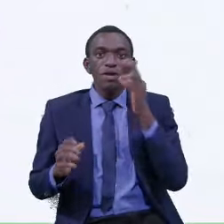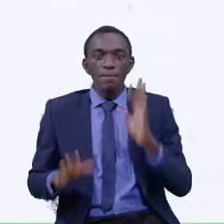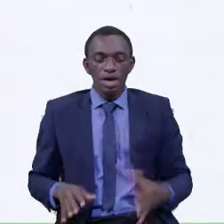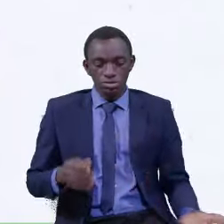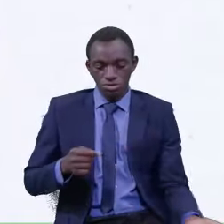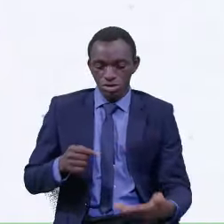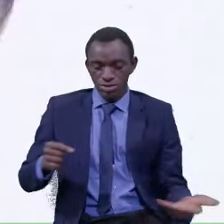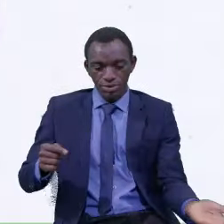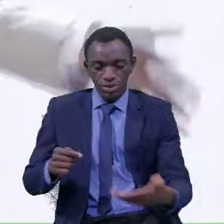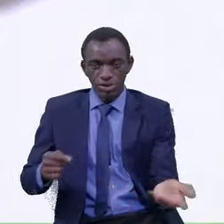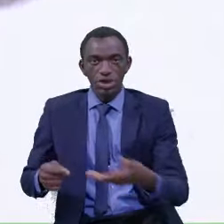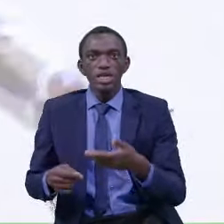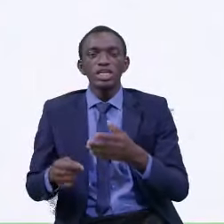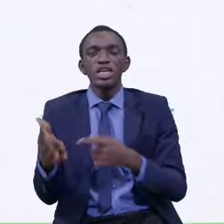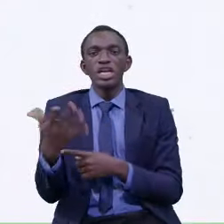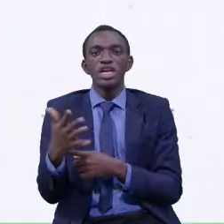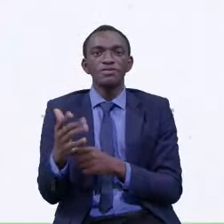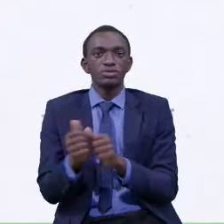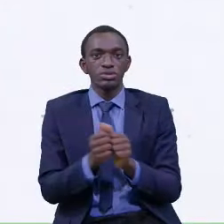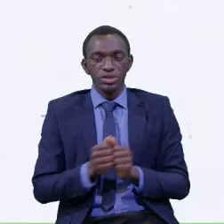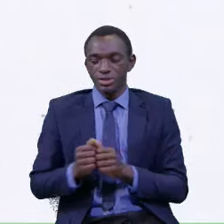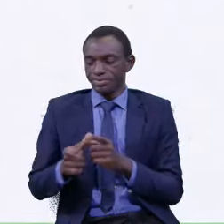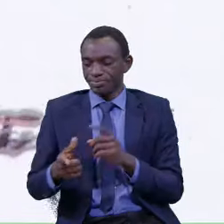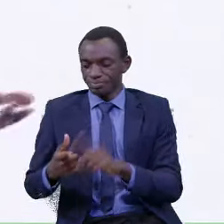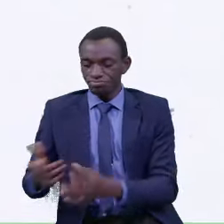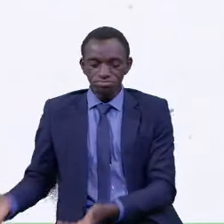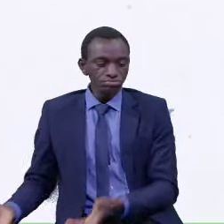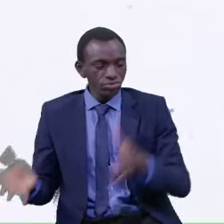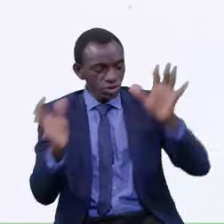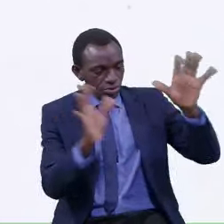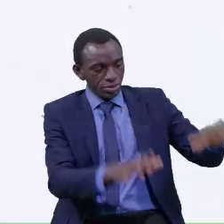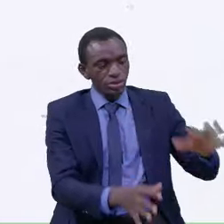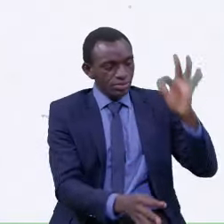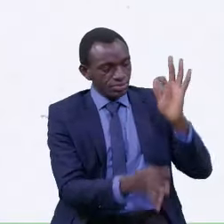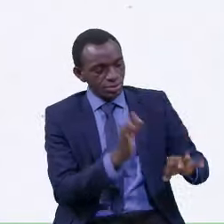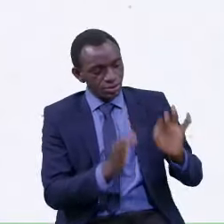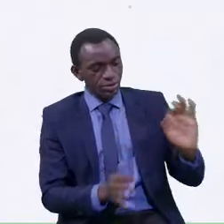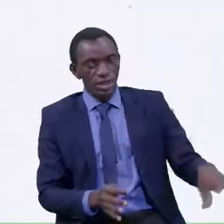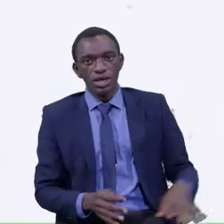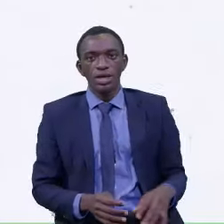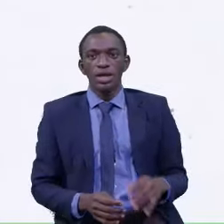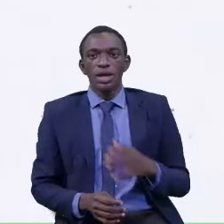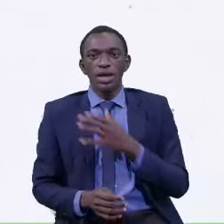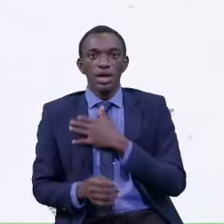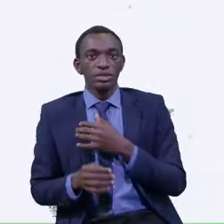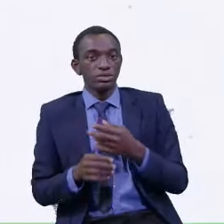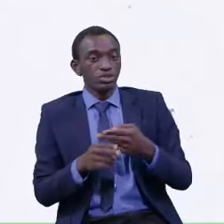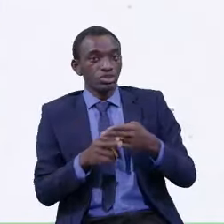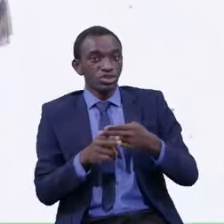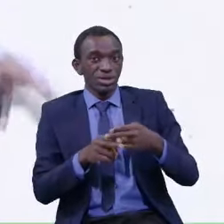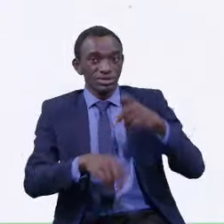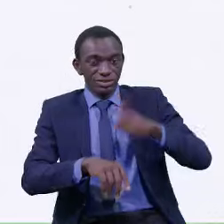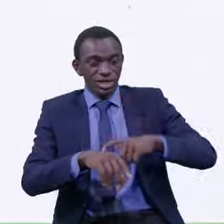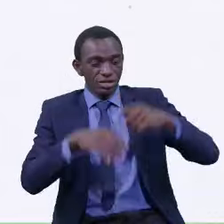and everything together, and they put it on fire, and within a short time, it's gone.